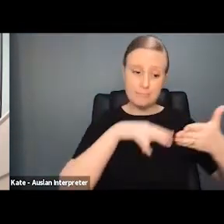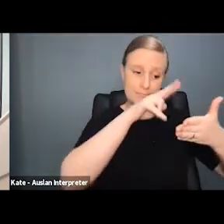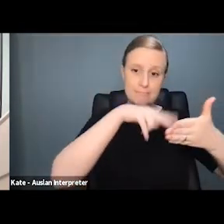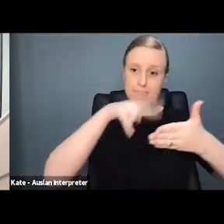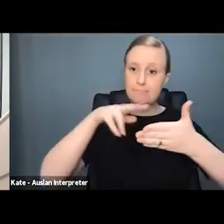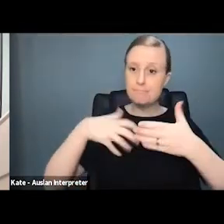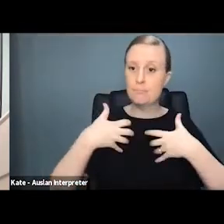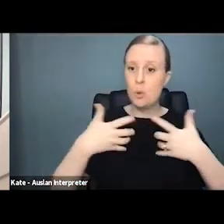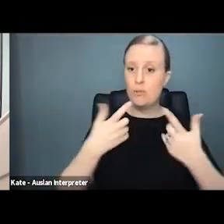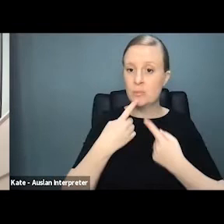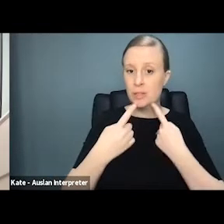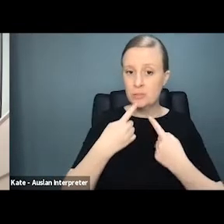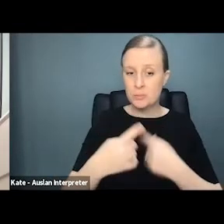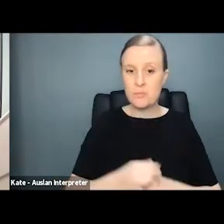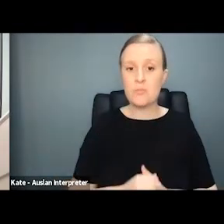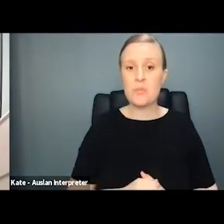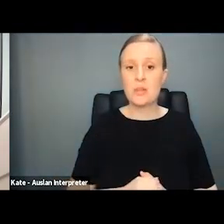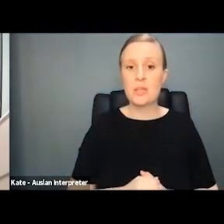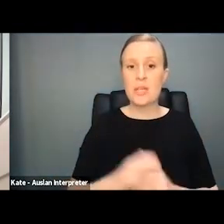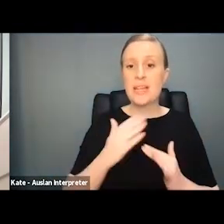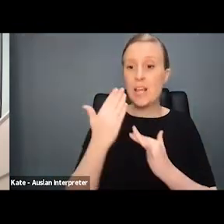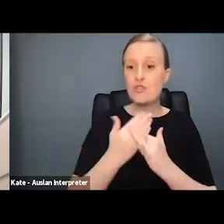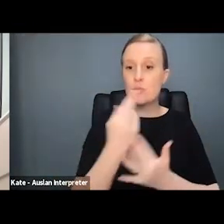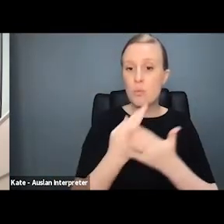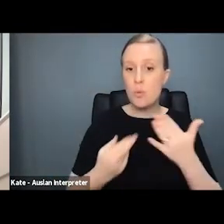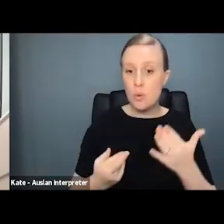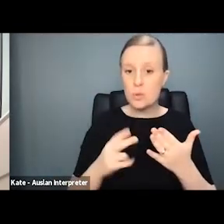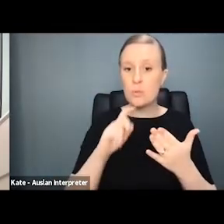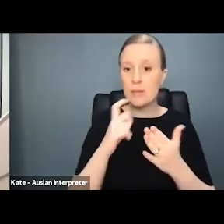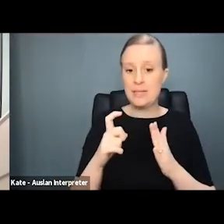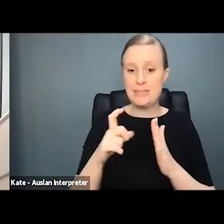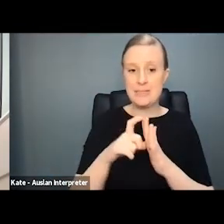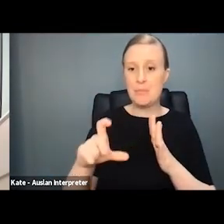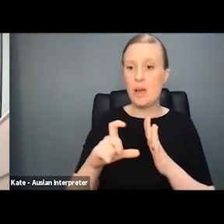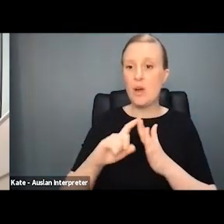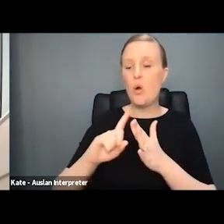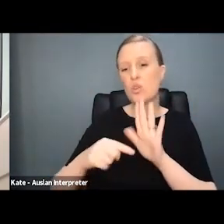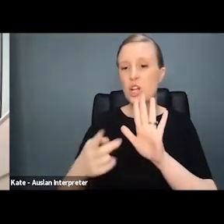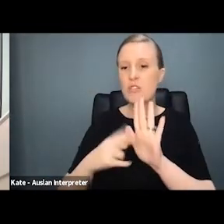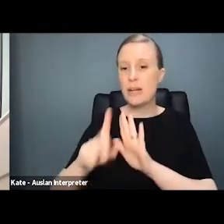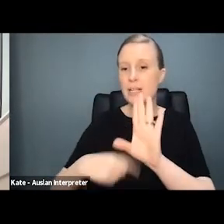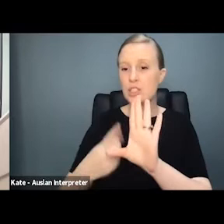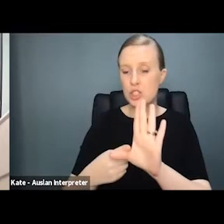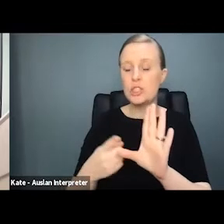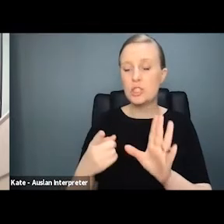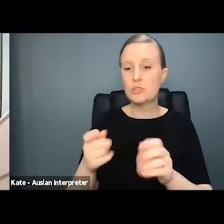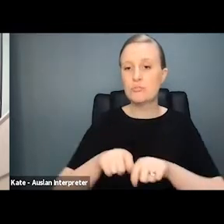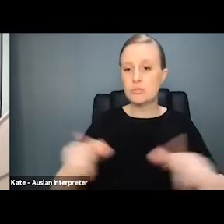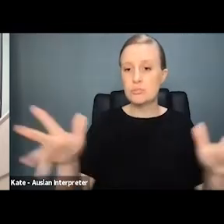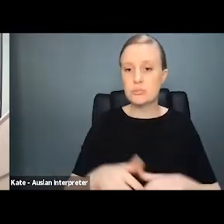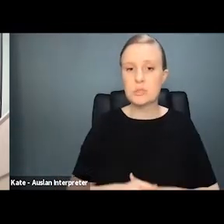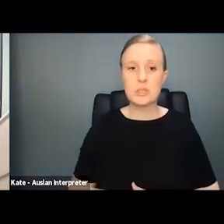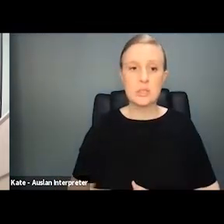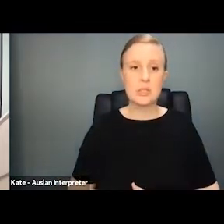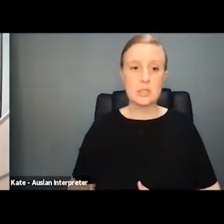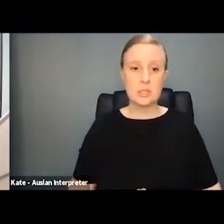released in December of this year and January of next year. And we also have a range of other really fantastic